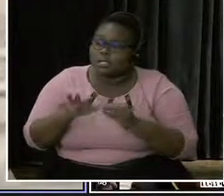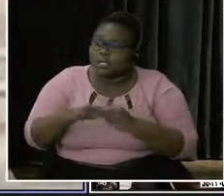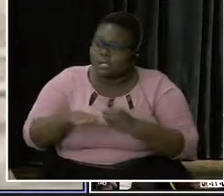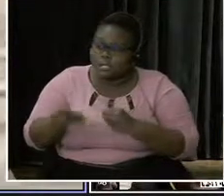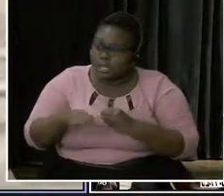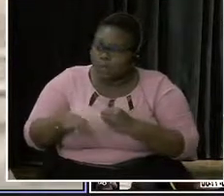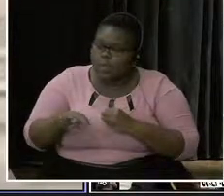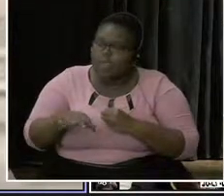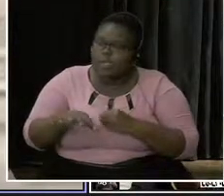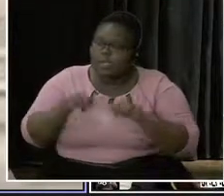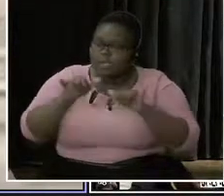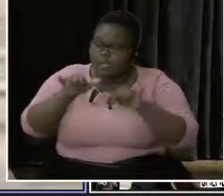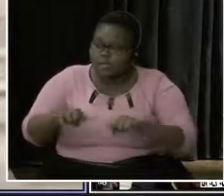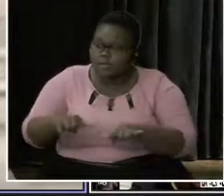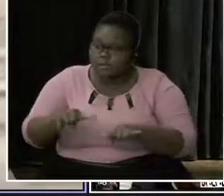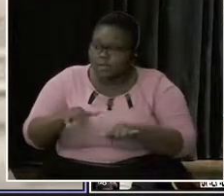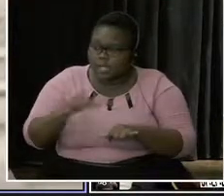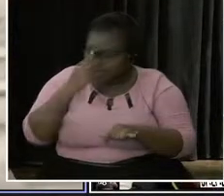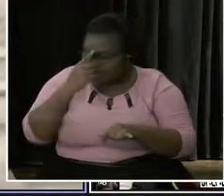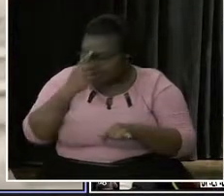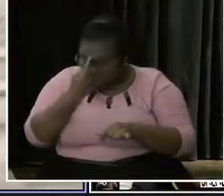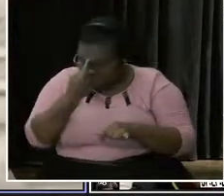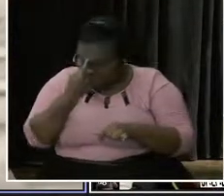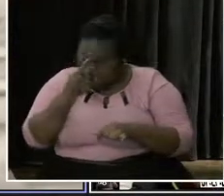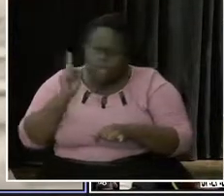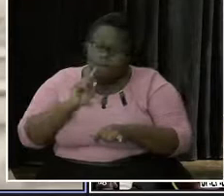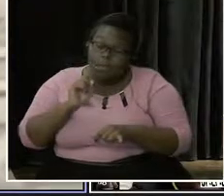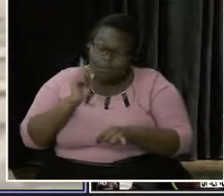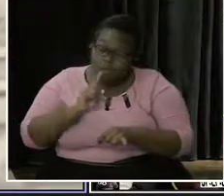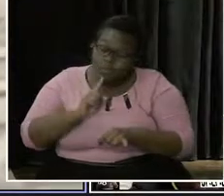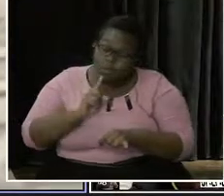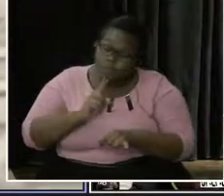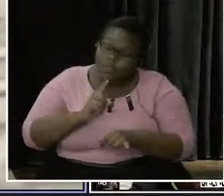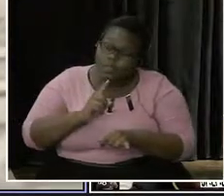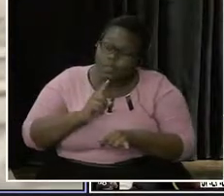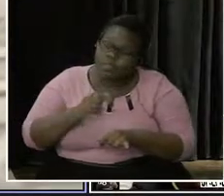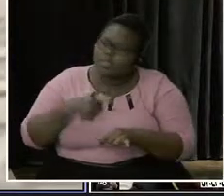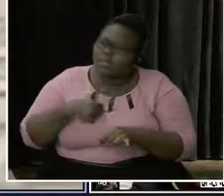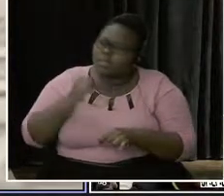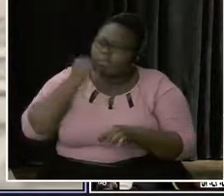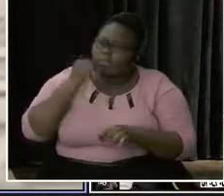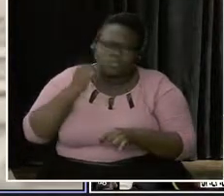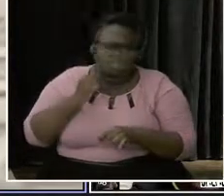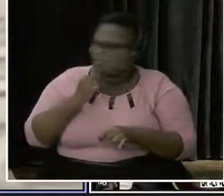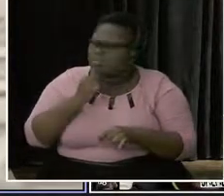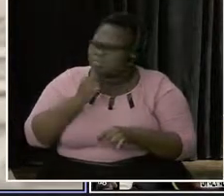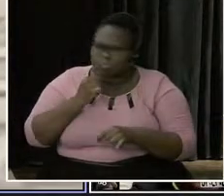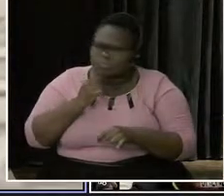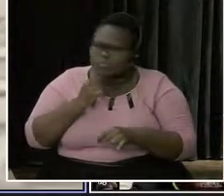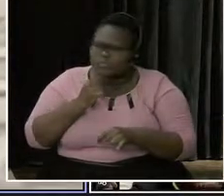They do not care about where African people live. Councillor Sabelo, let's Now, allow I'm not going to Councillor apologize Graham. for that, Honorable Speaker.